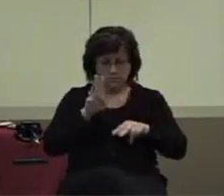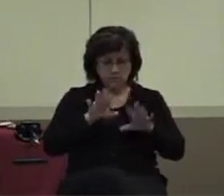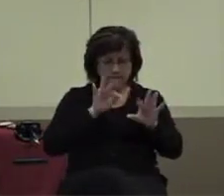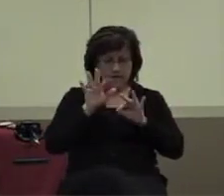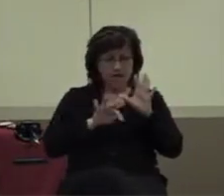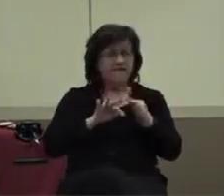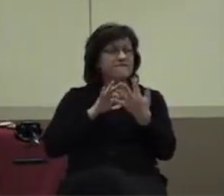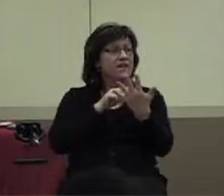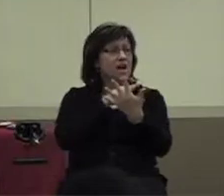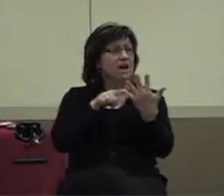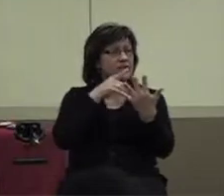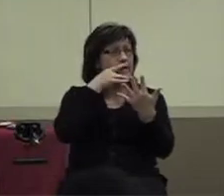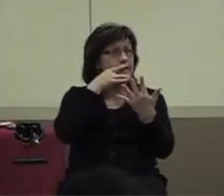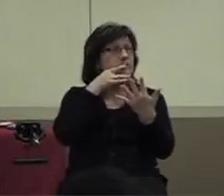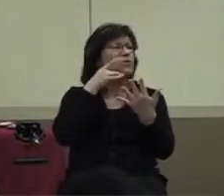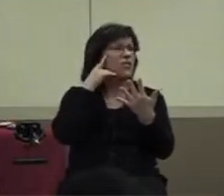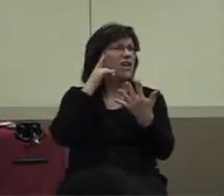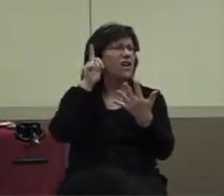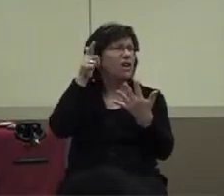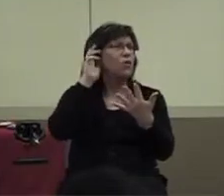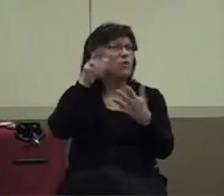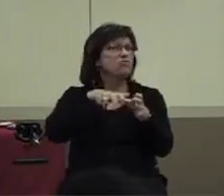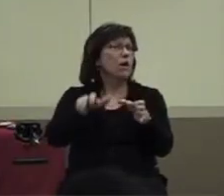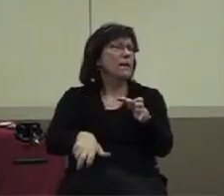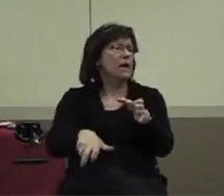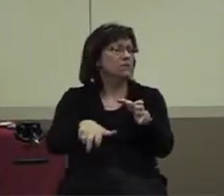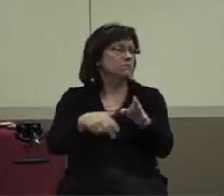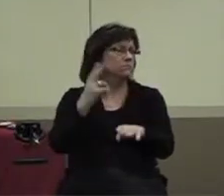would eventually drop out of school. And I asked those